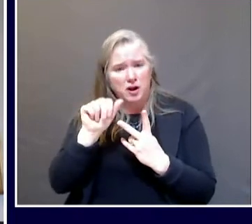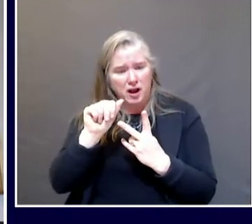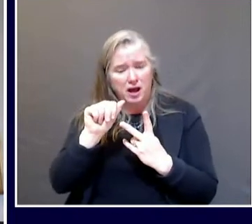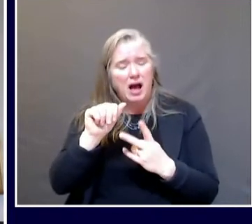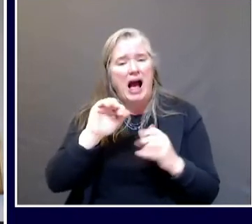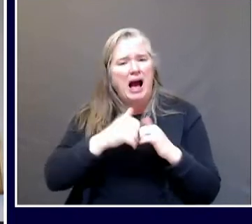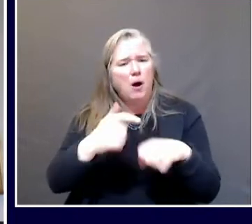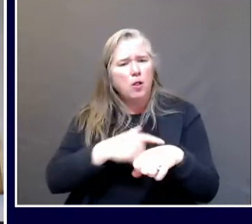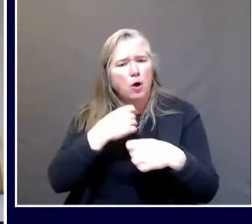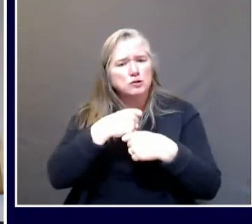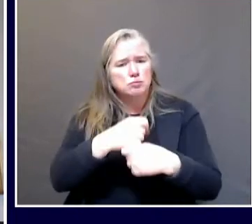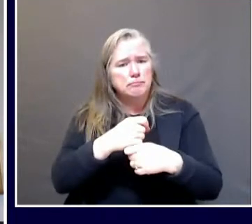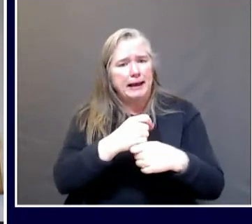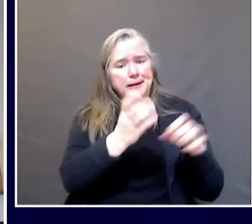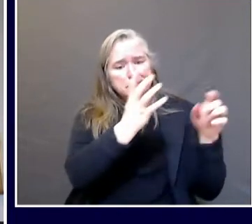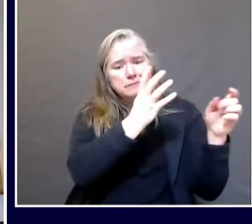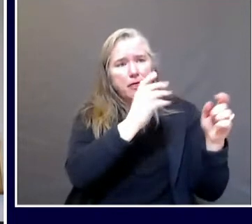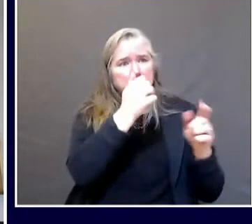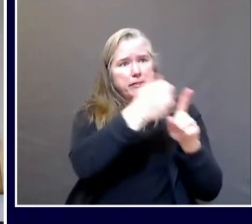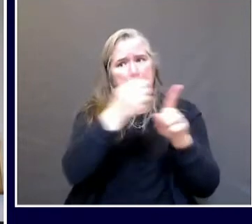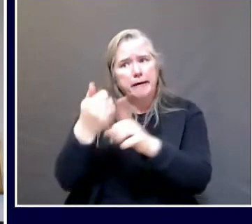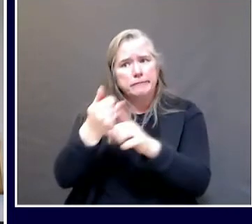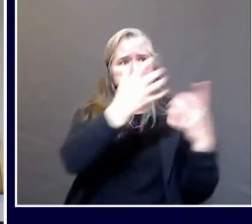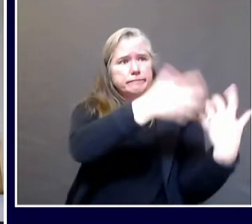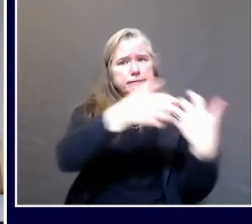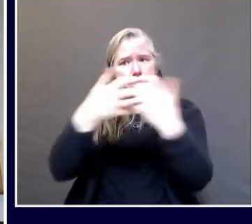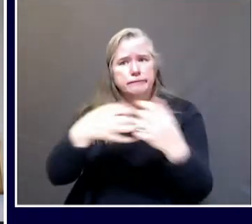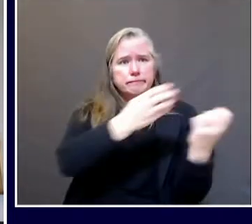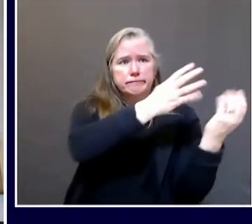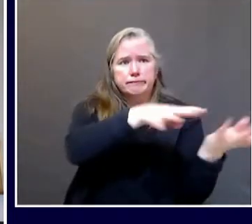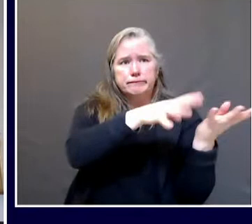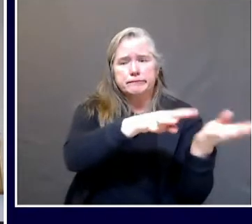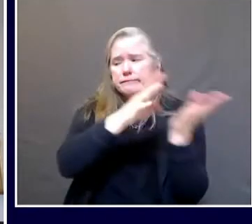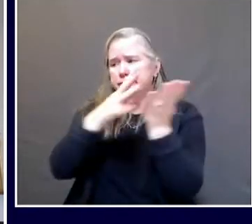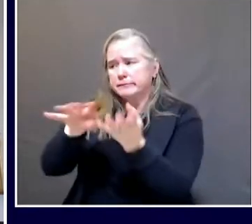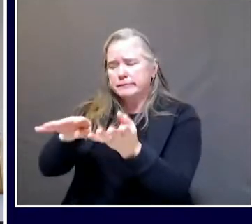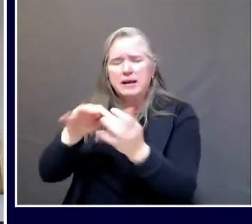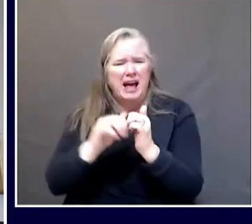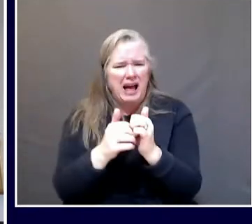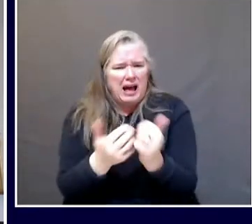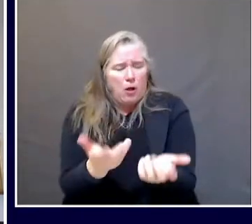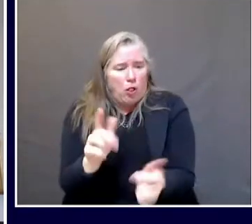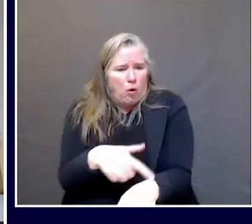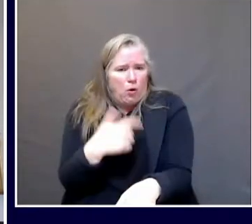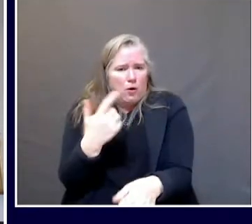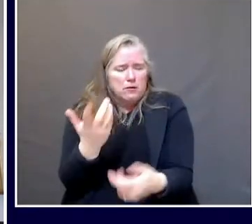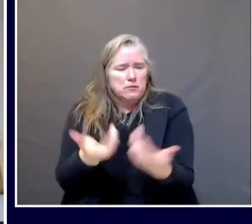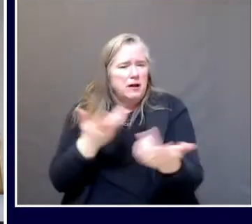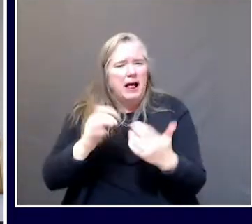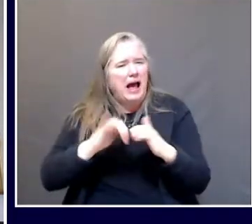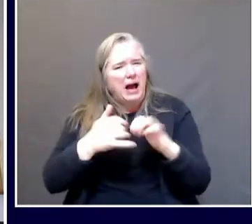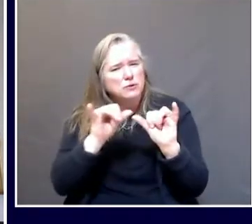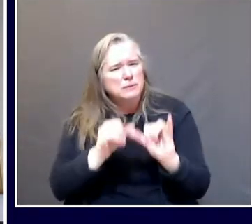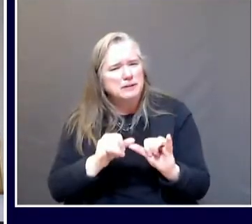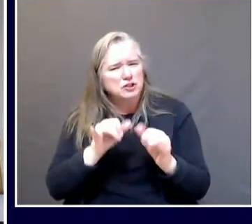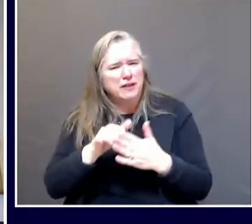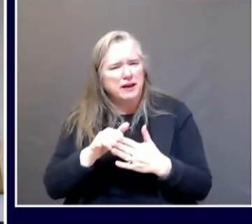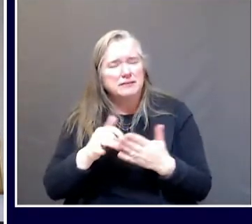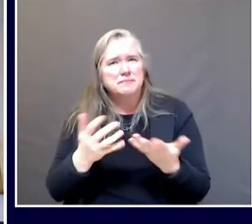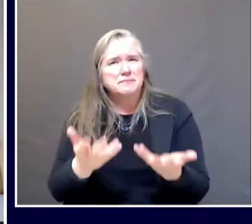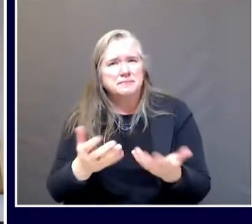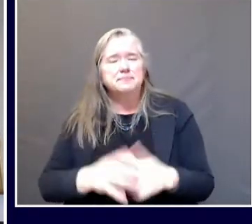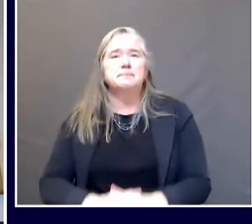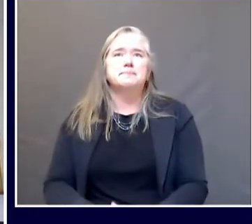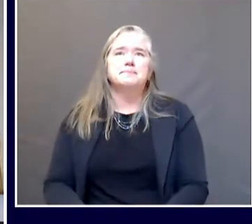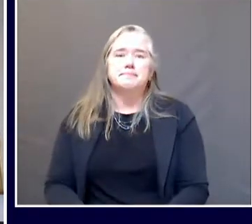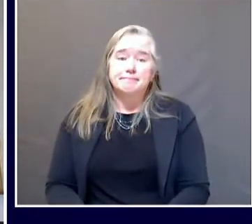just heard today? I know you just heard a couple of hours ago, but I'm just trying to quantify it for people who might be listening, and myself included. You know, Brian, we're